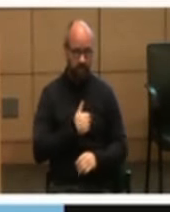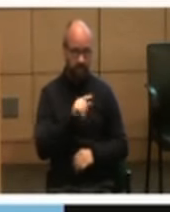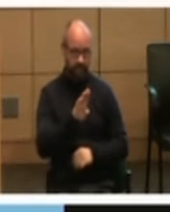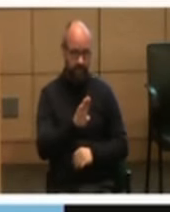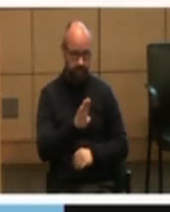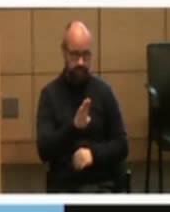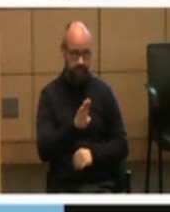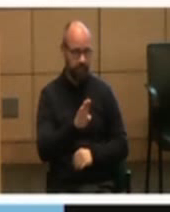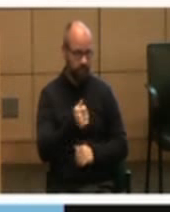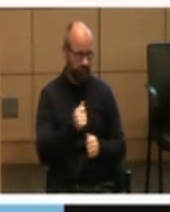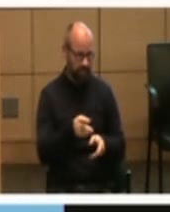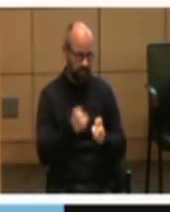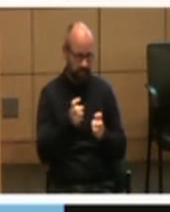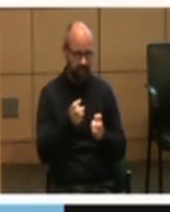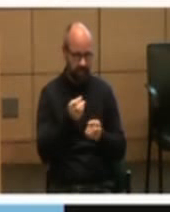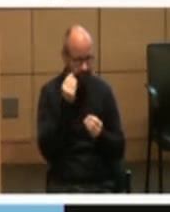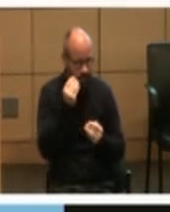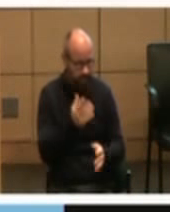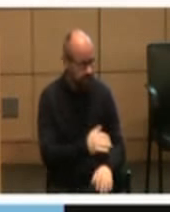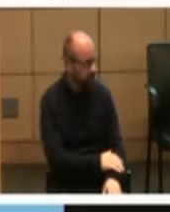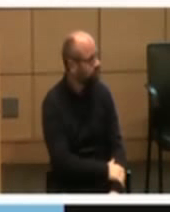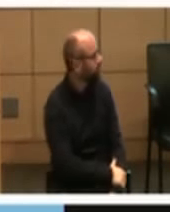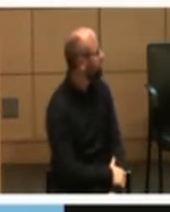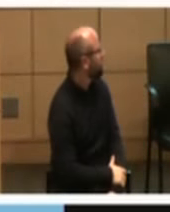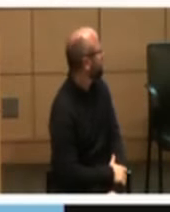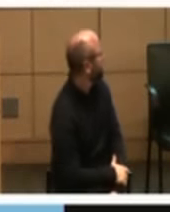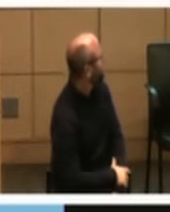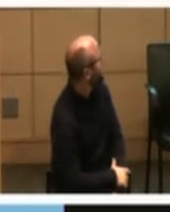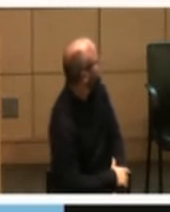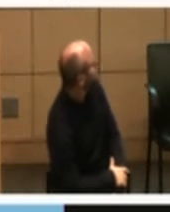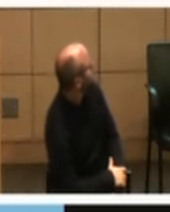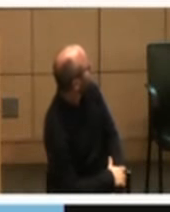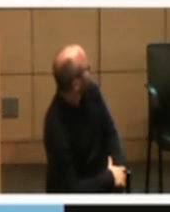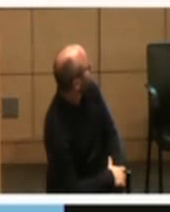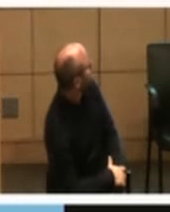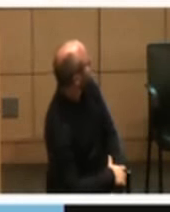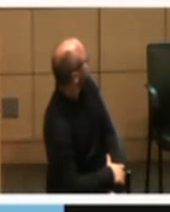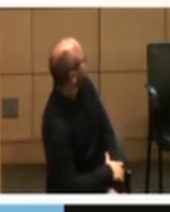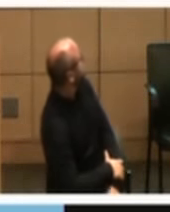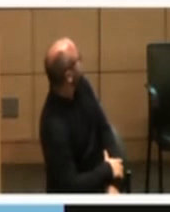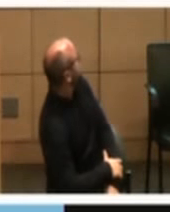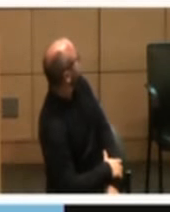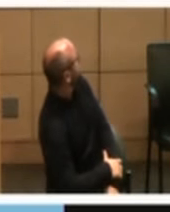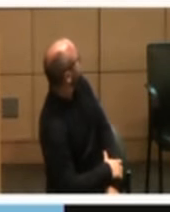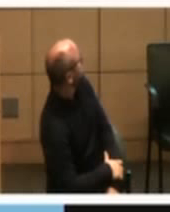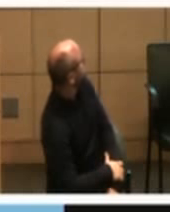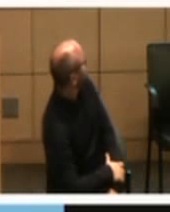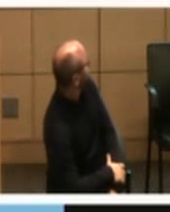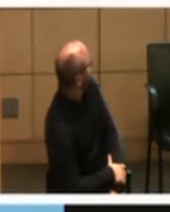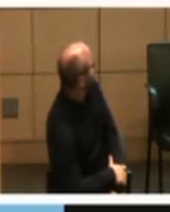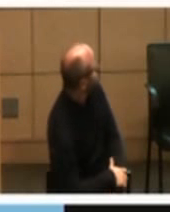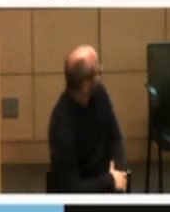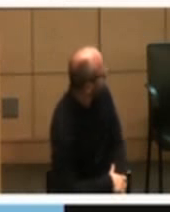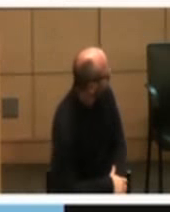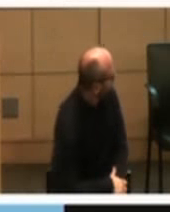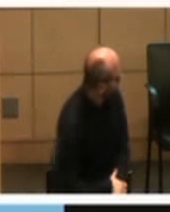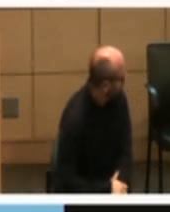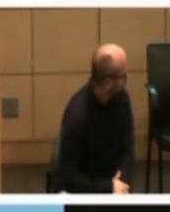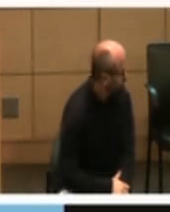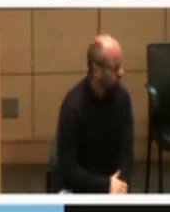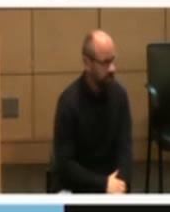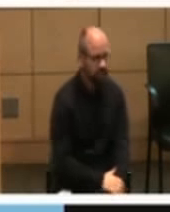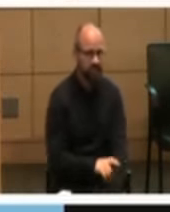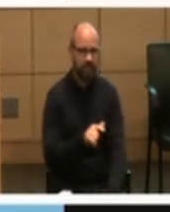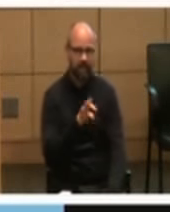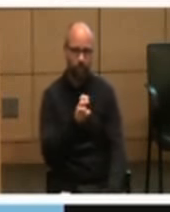get some information about this. This is a Leibold et al. 2013, so it was 2 years ago that this was published, and it looked